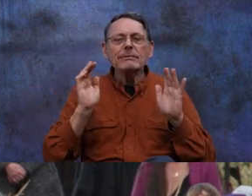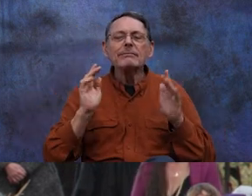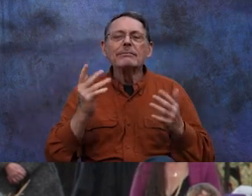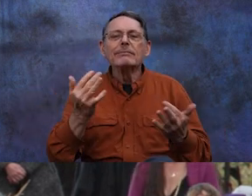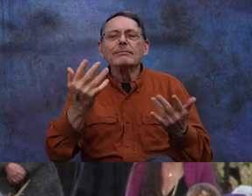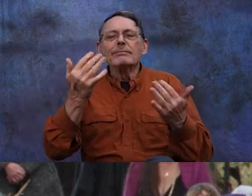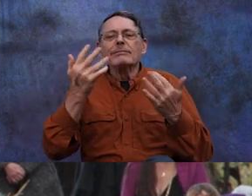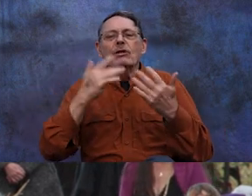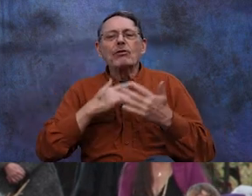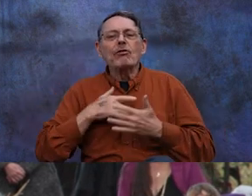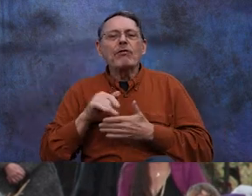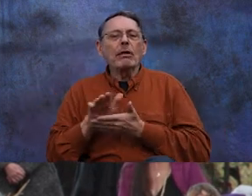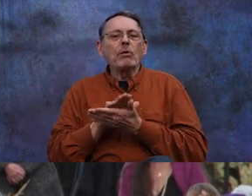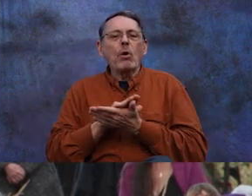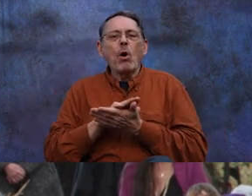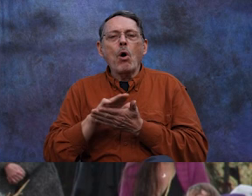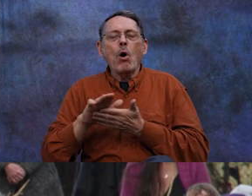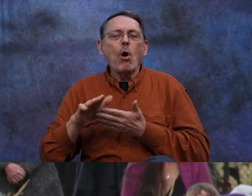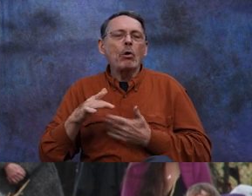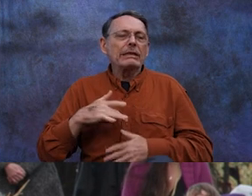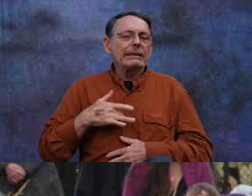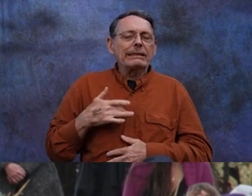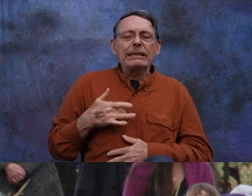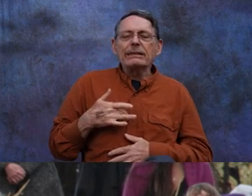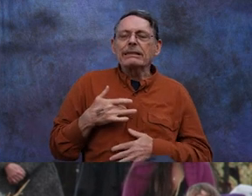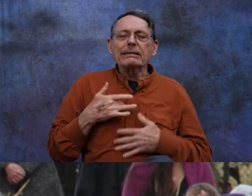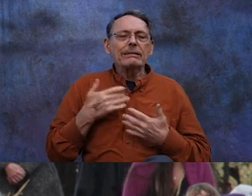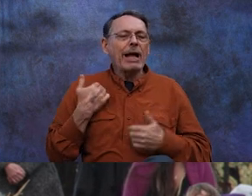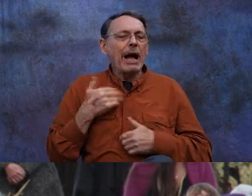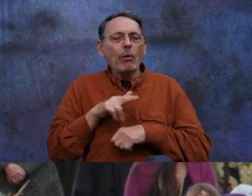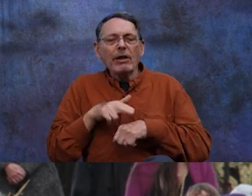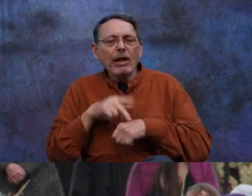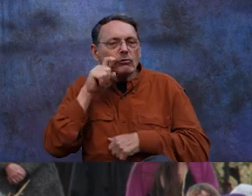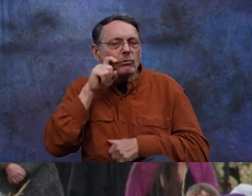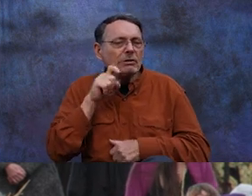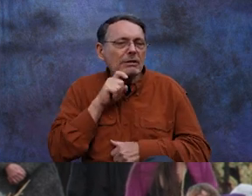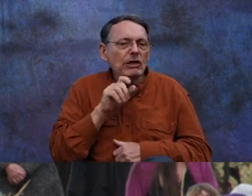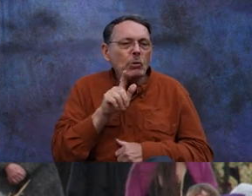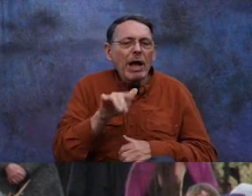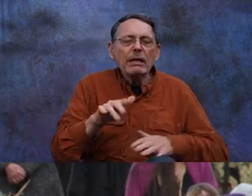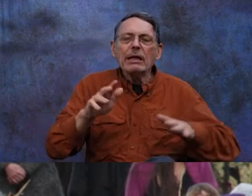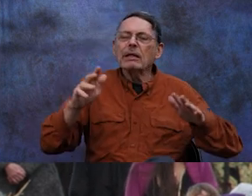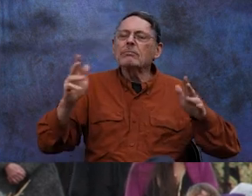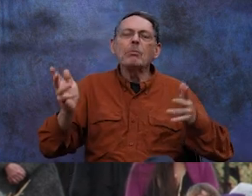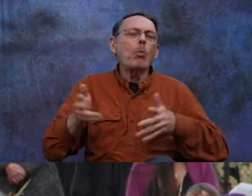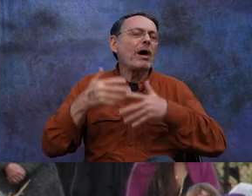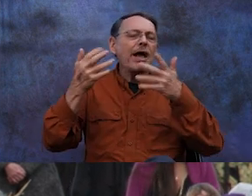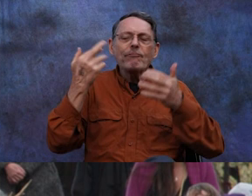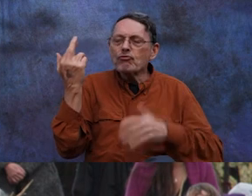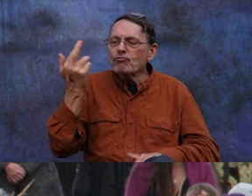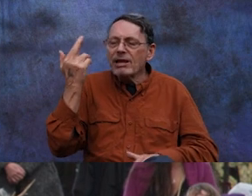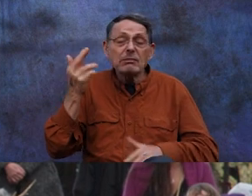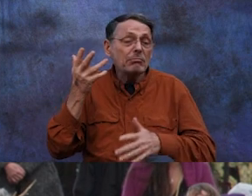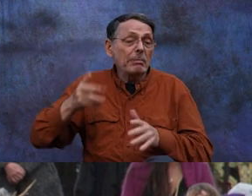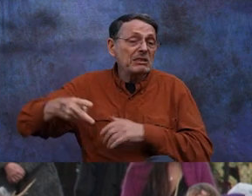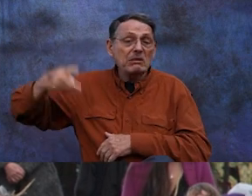the sacred sensuality, the sexuality that we were born with, that we have within us, that for whatever reason might have